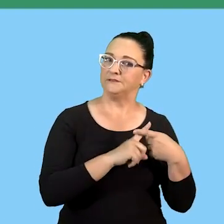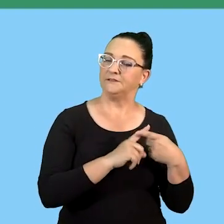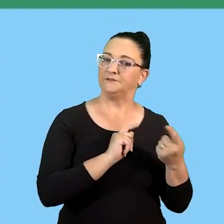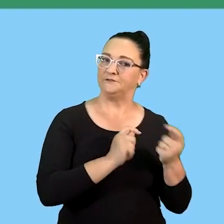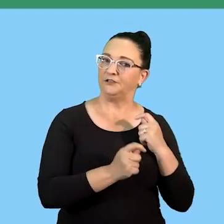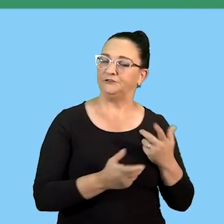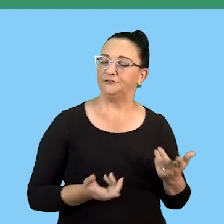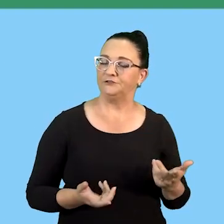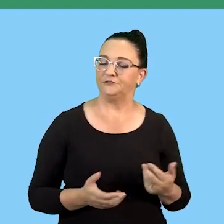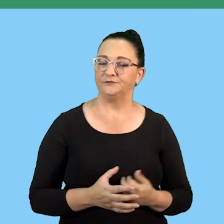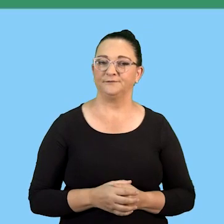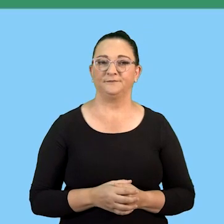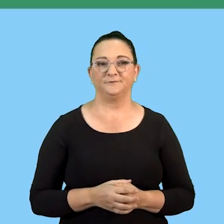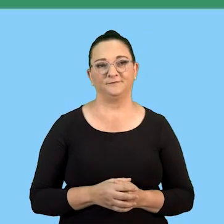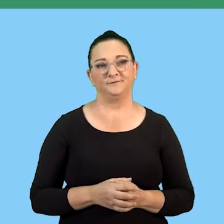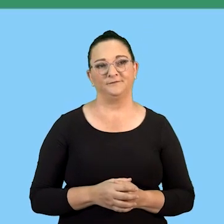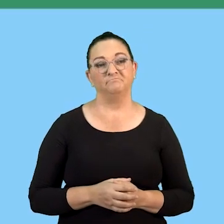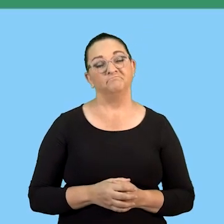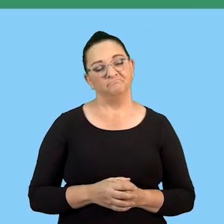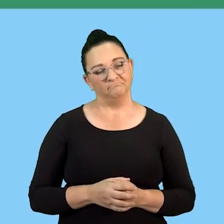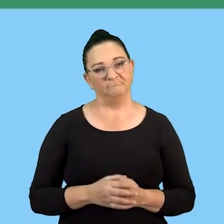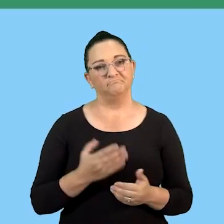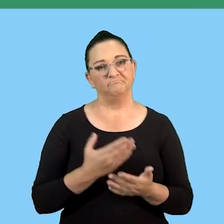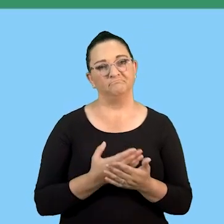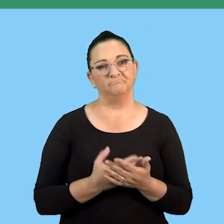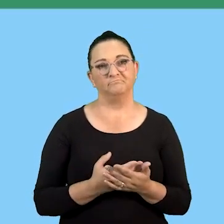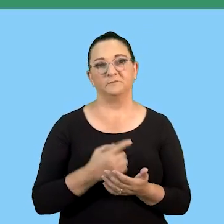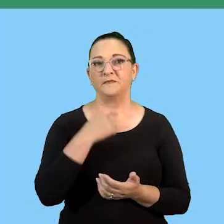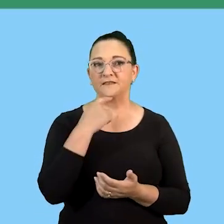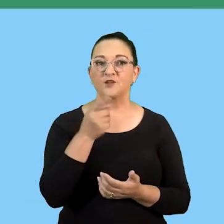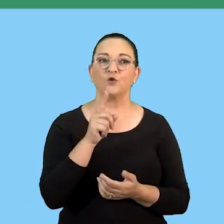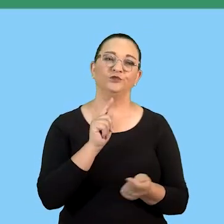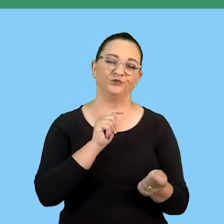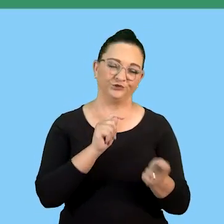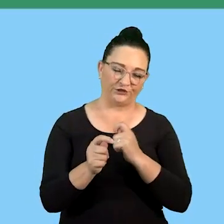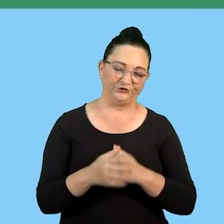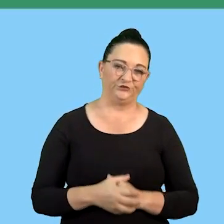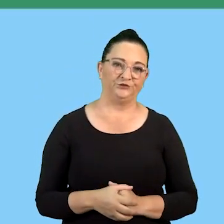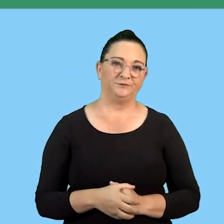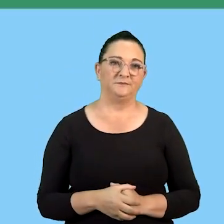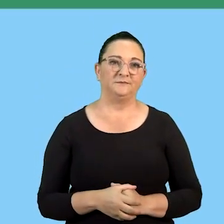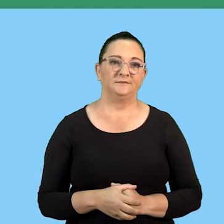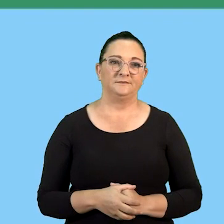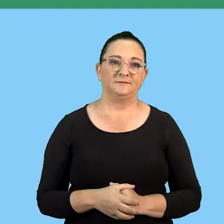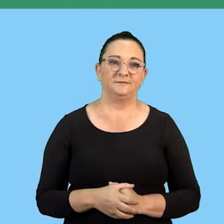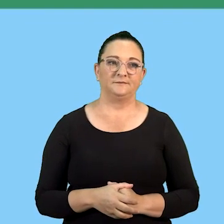lead to a positive outcome, that also speaks to what? It speaks to change.